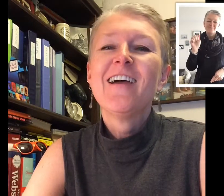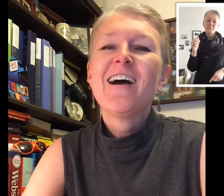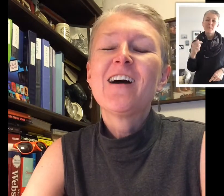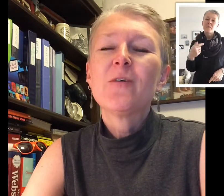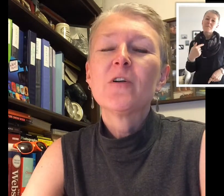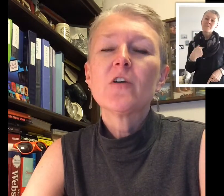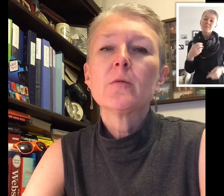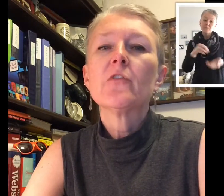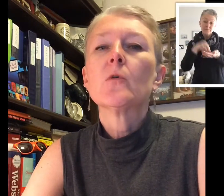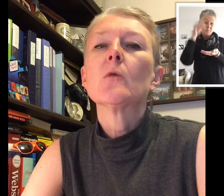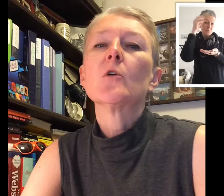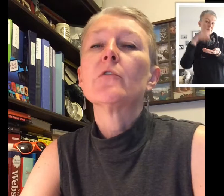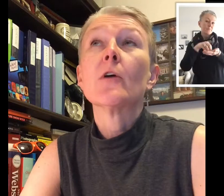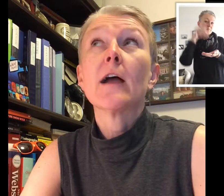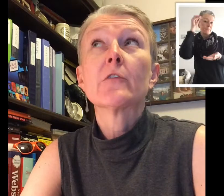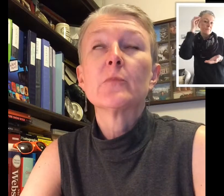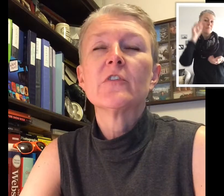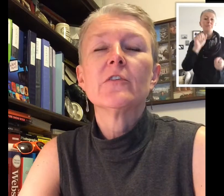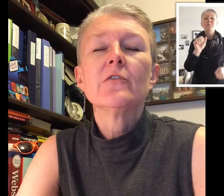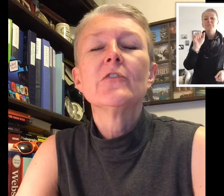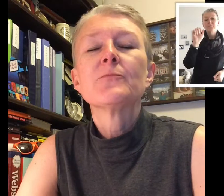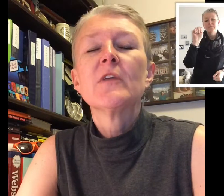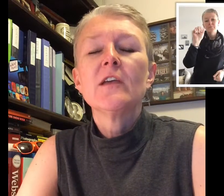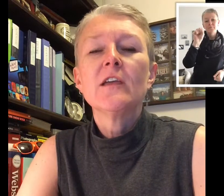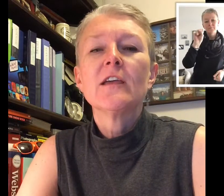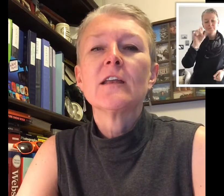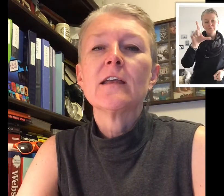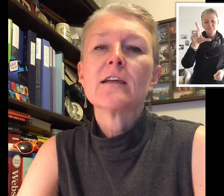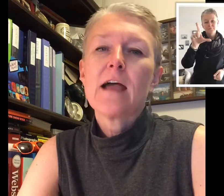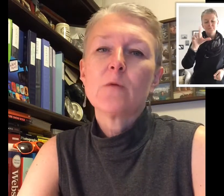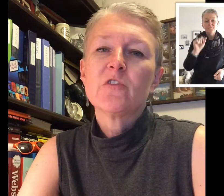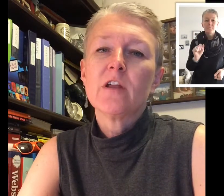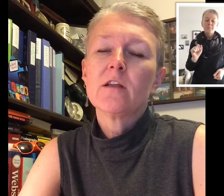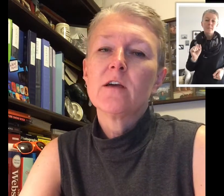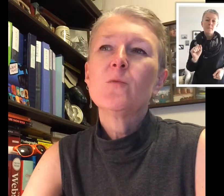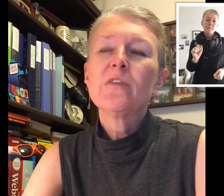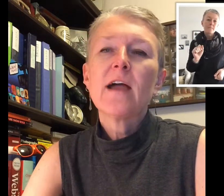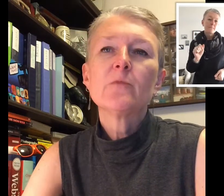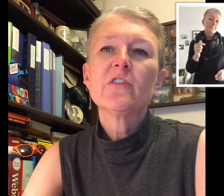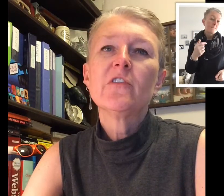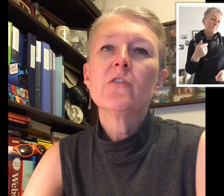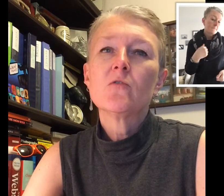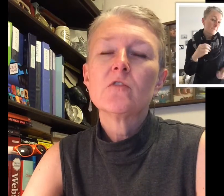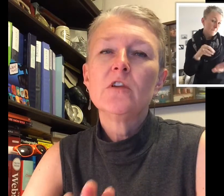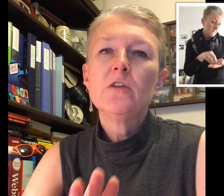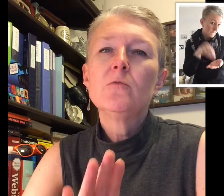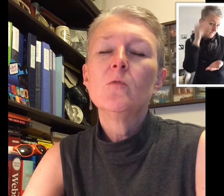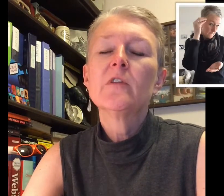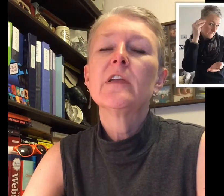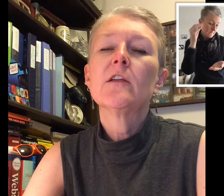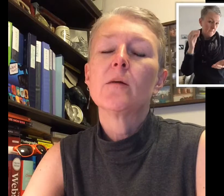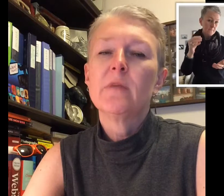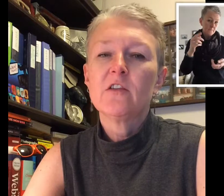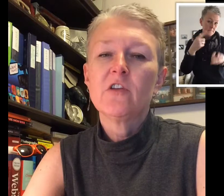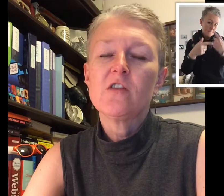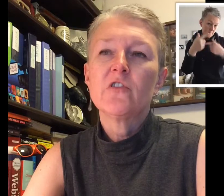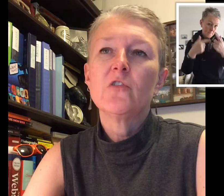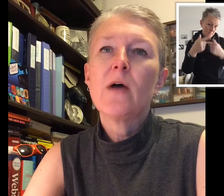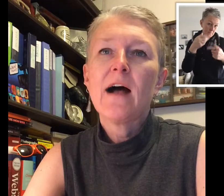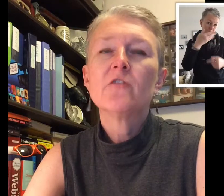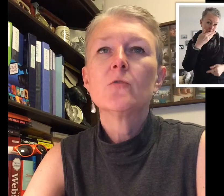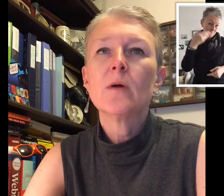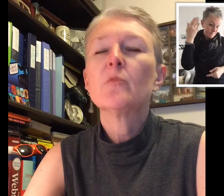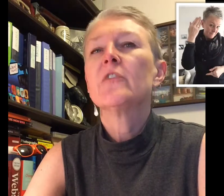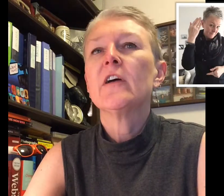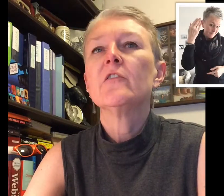forewarned. I want to talk about swear words or expletives in captioning. Now, with captions, you really cannot make changes.